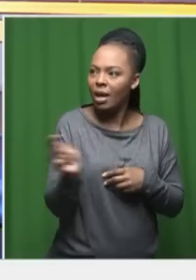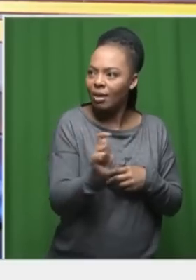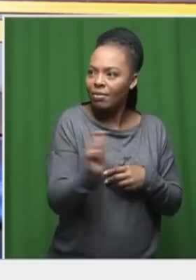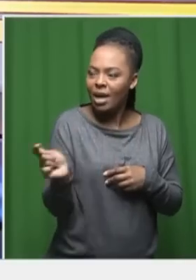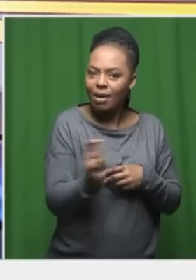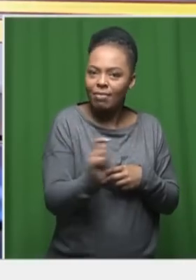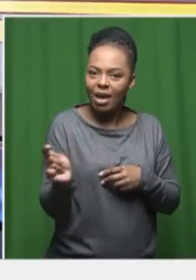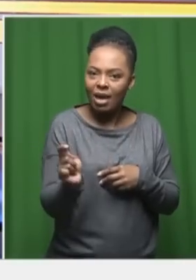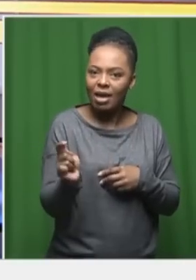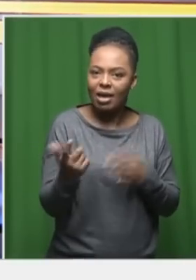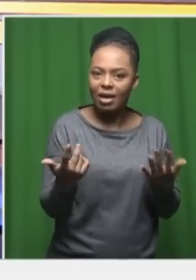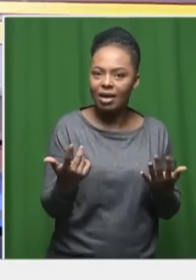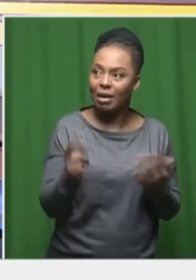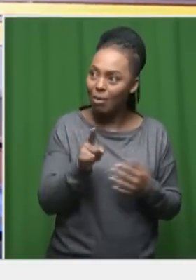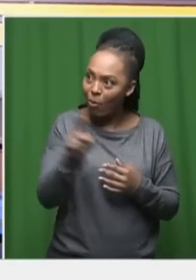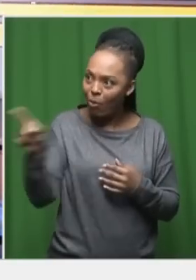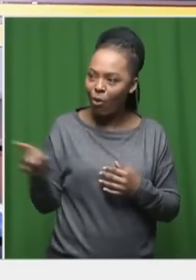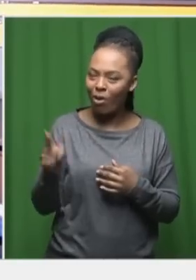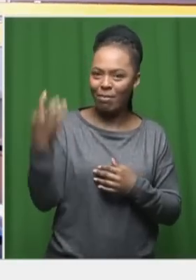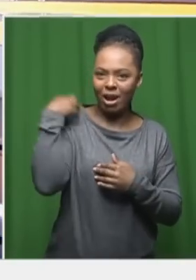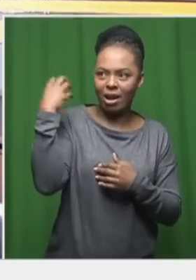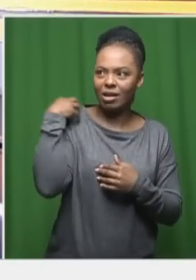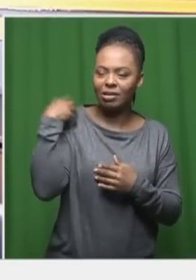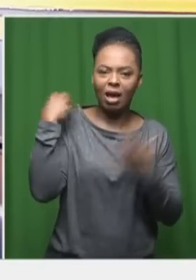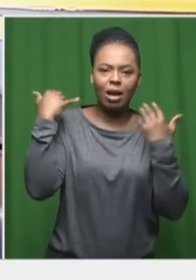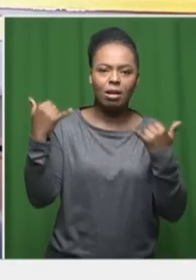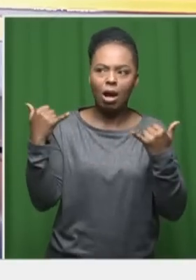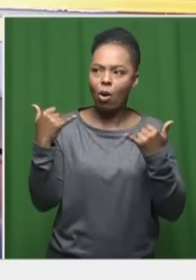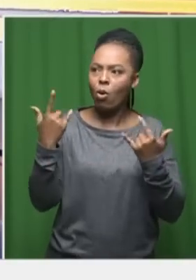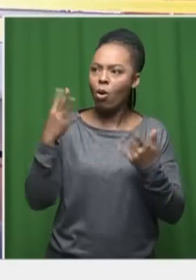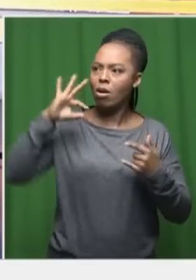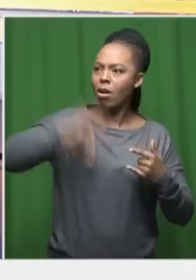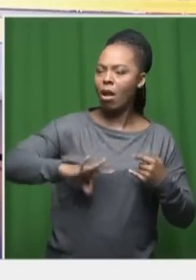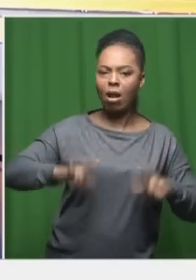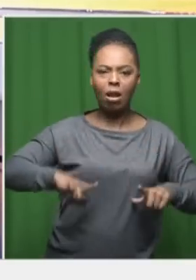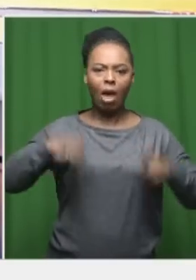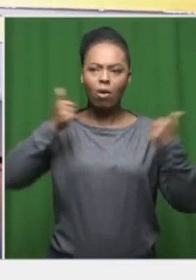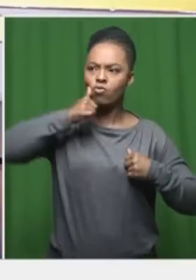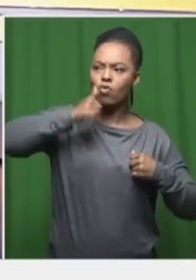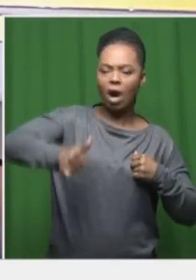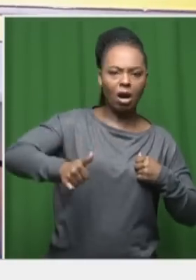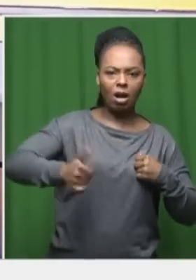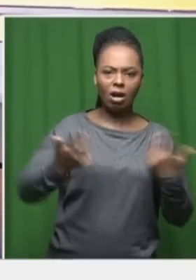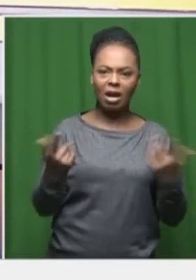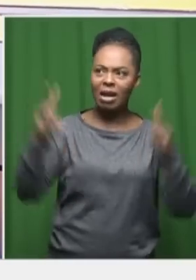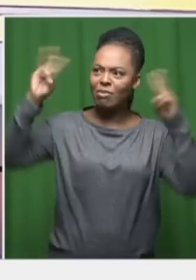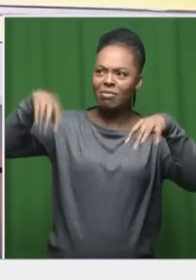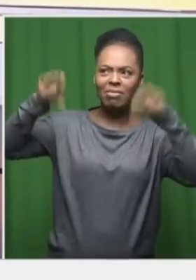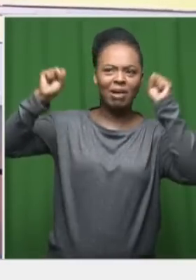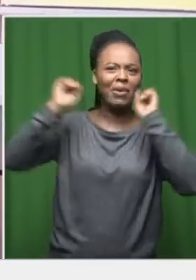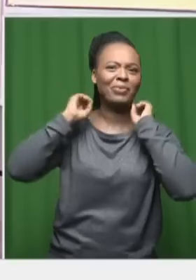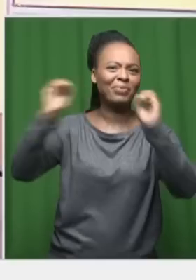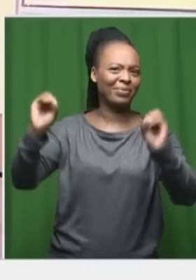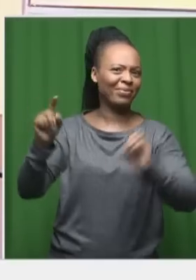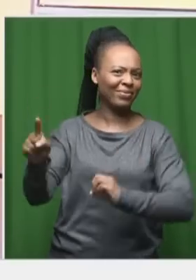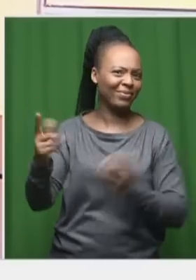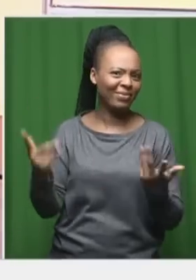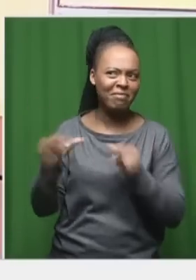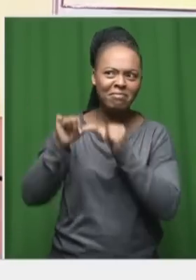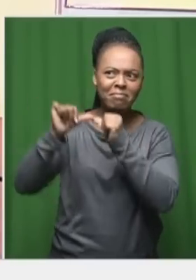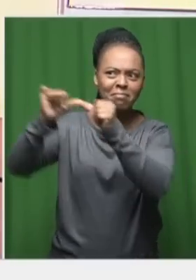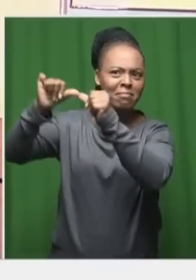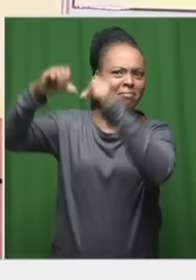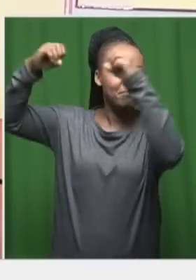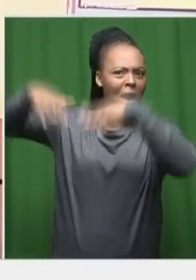them to have this benefit whereby they generally do not experience load shedding. Yeah, no, I probably put it in two ways. First, as you said,